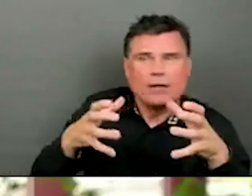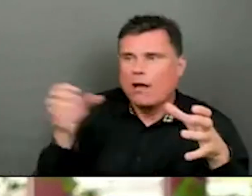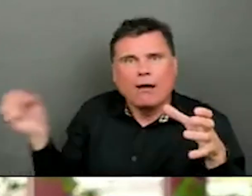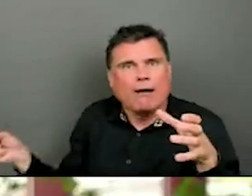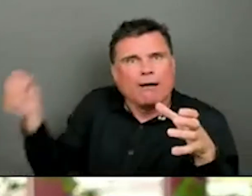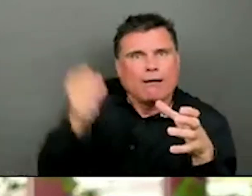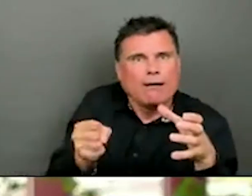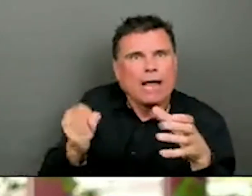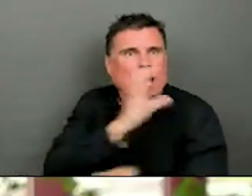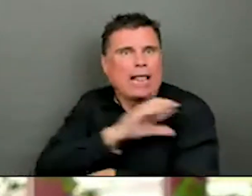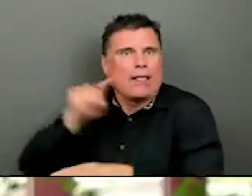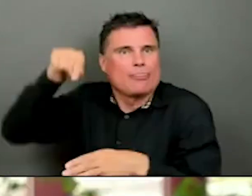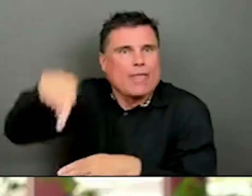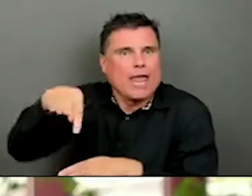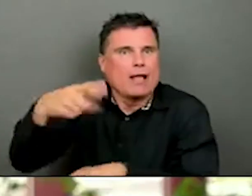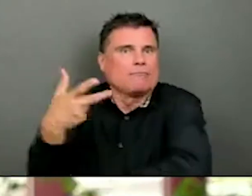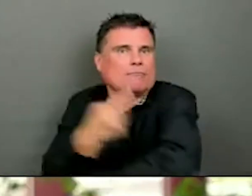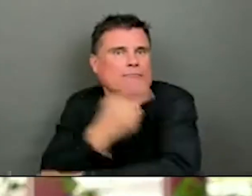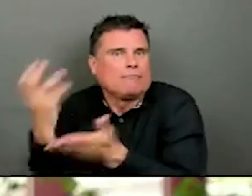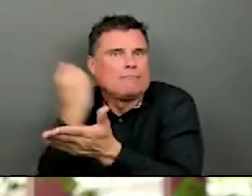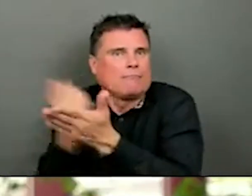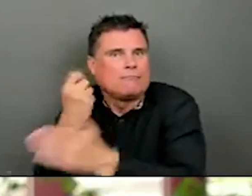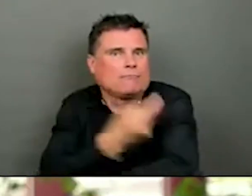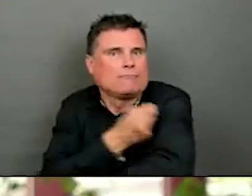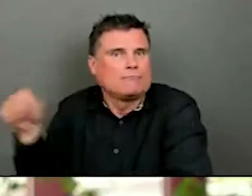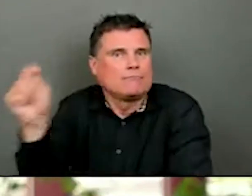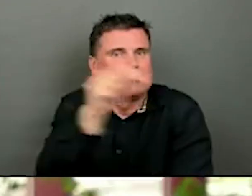know by sending an email to